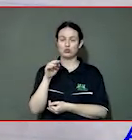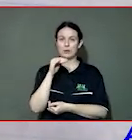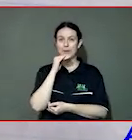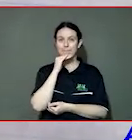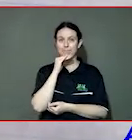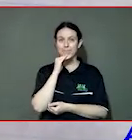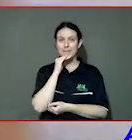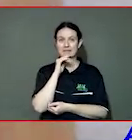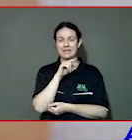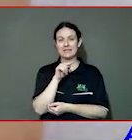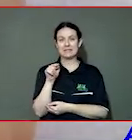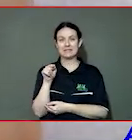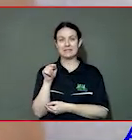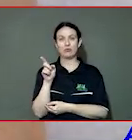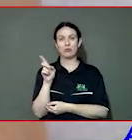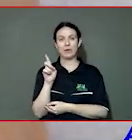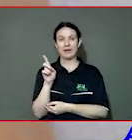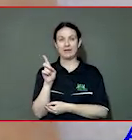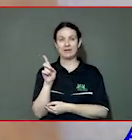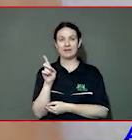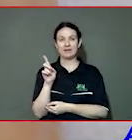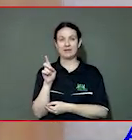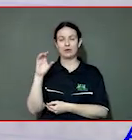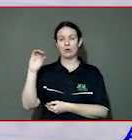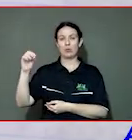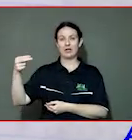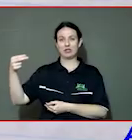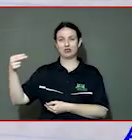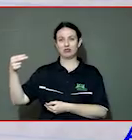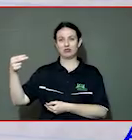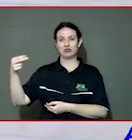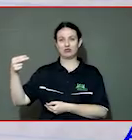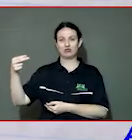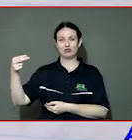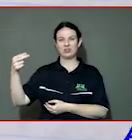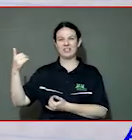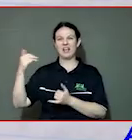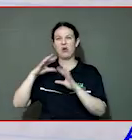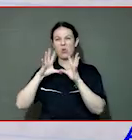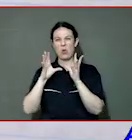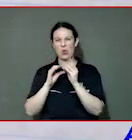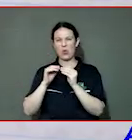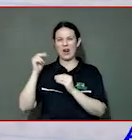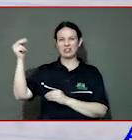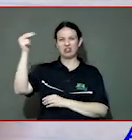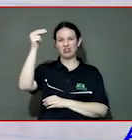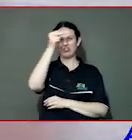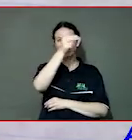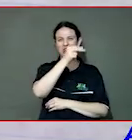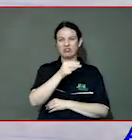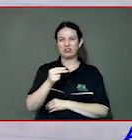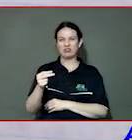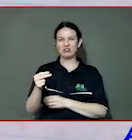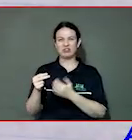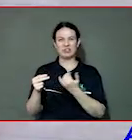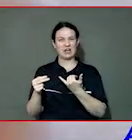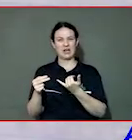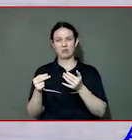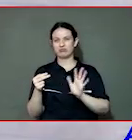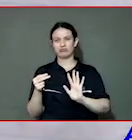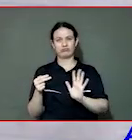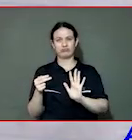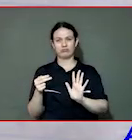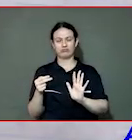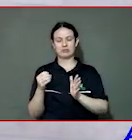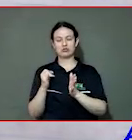CH2, CH2, CH2, and OH. Okay, I'm not going to put all the H's in now. It's just for my